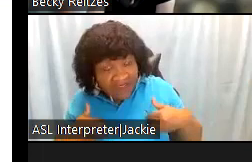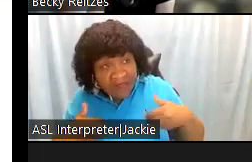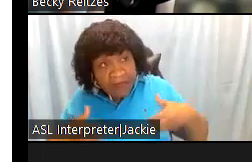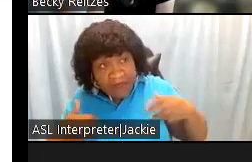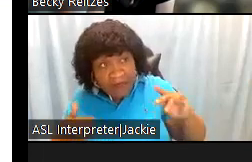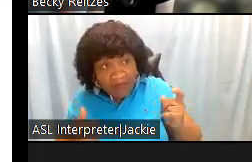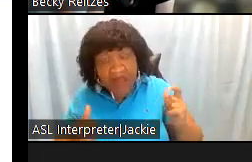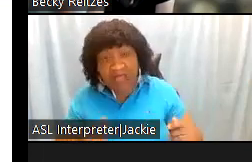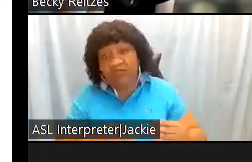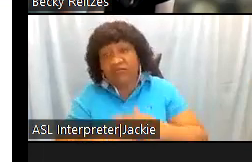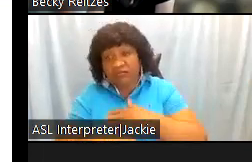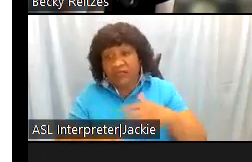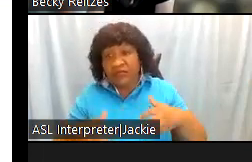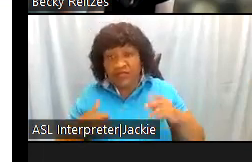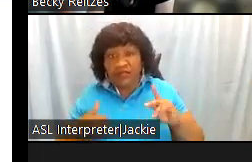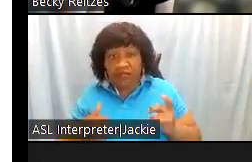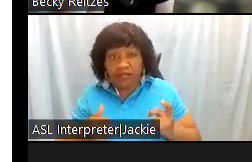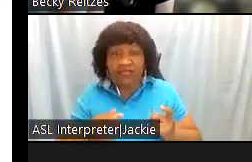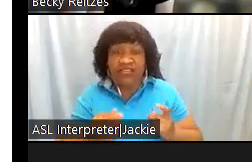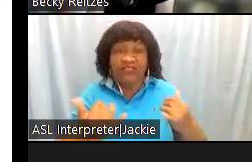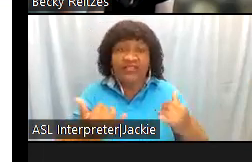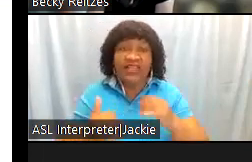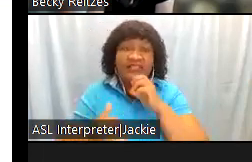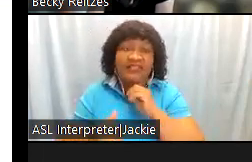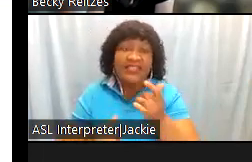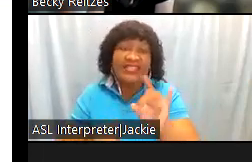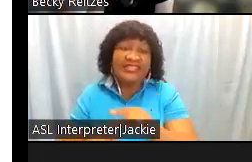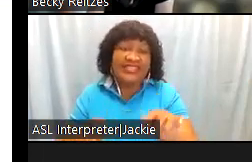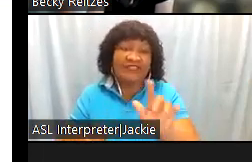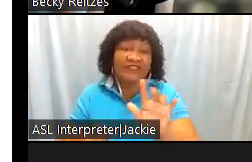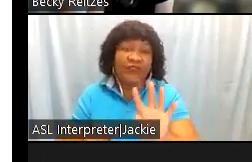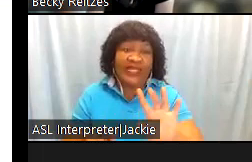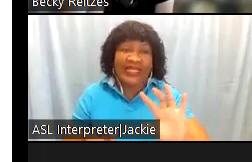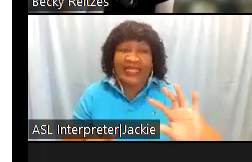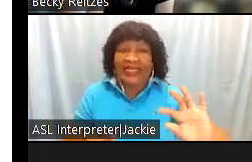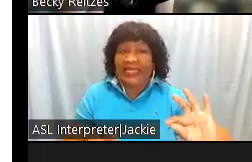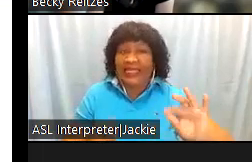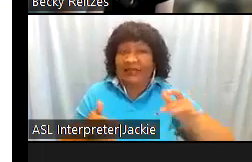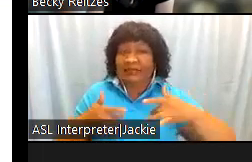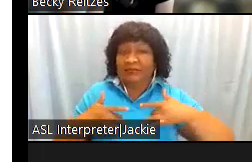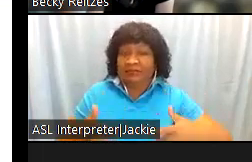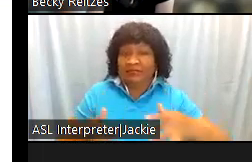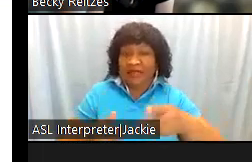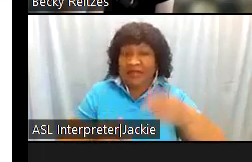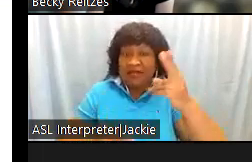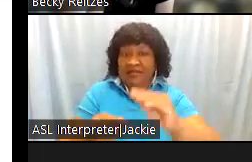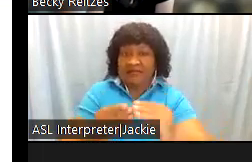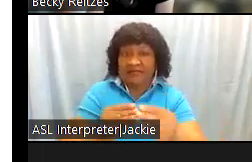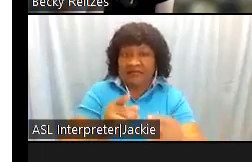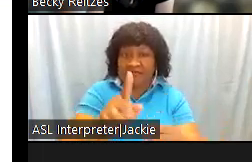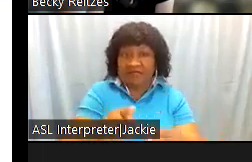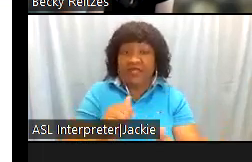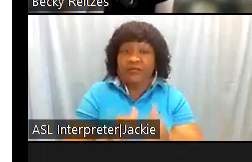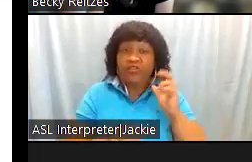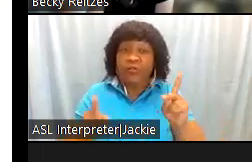So most people who have it currently are between the ages of 18 and 49. Most folks who have it